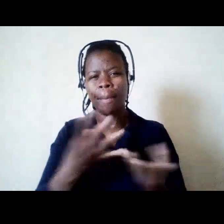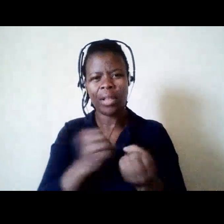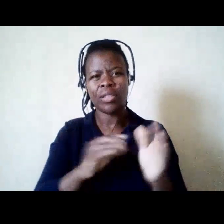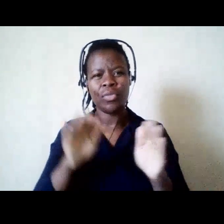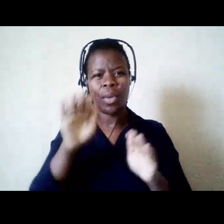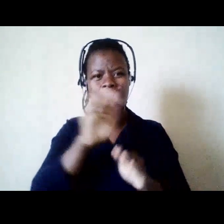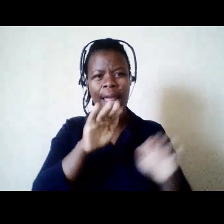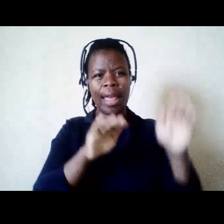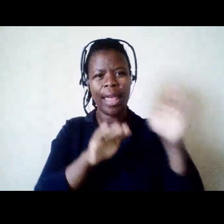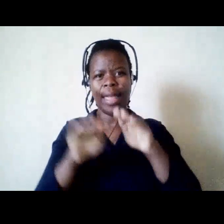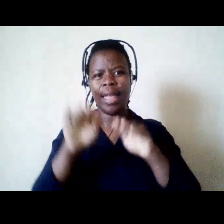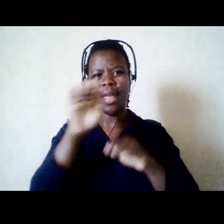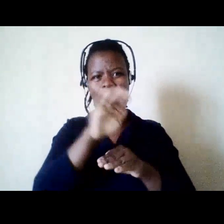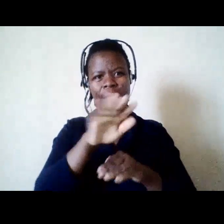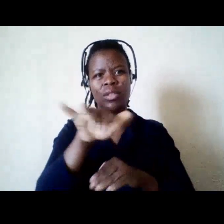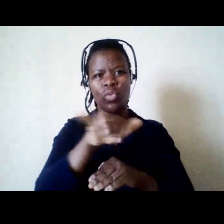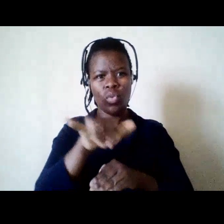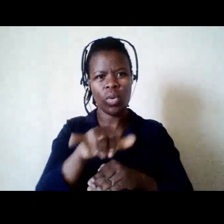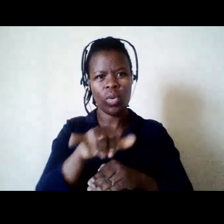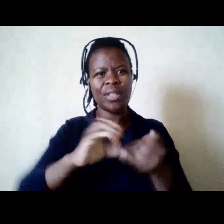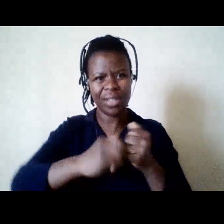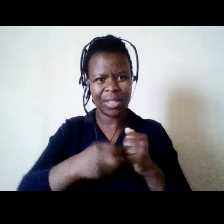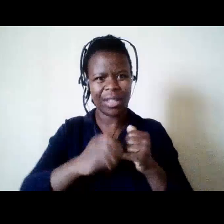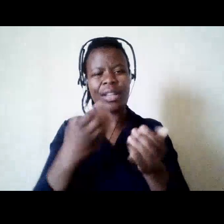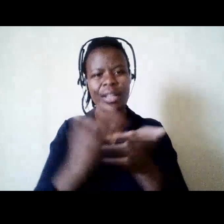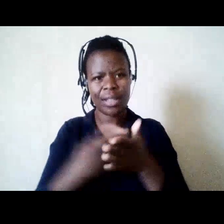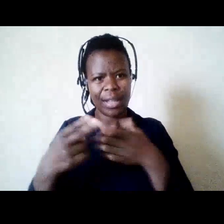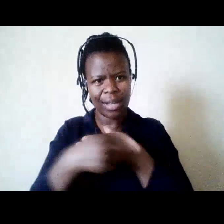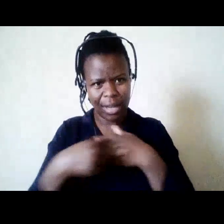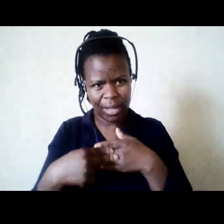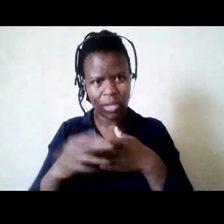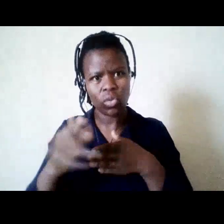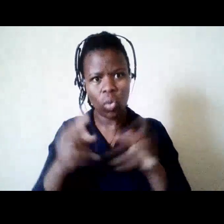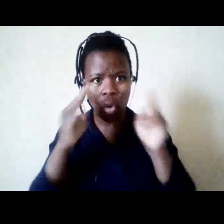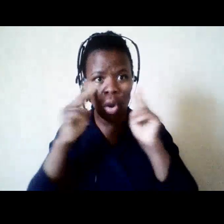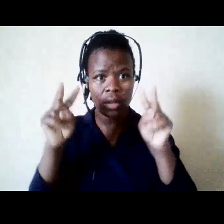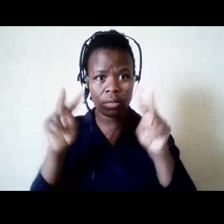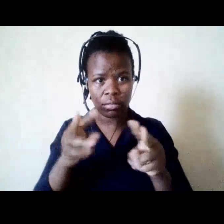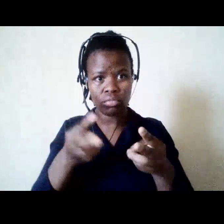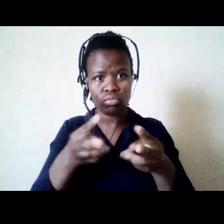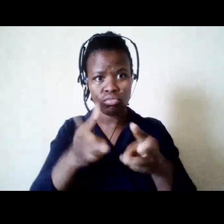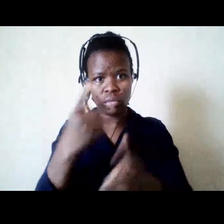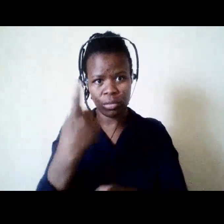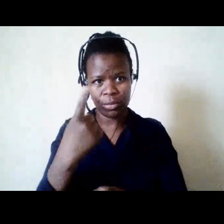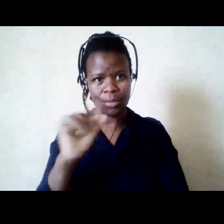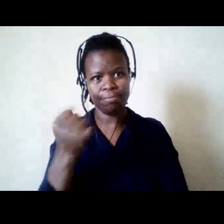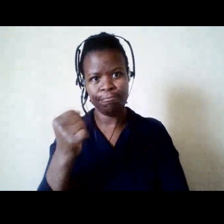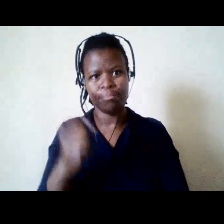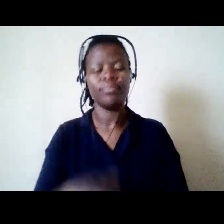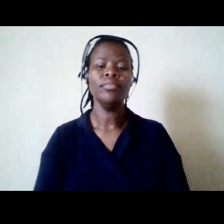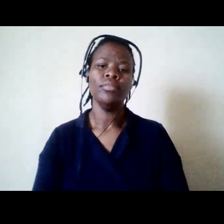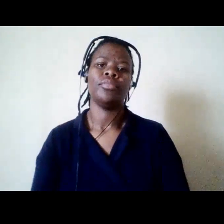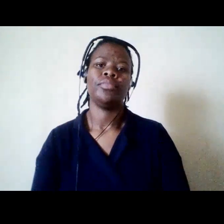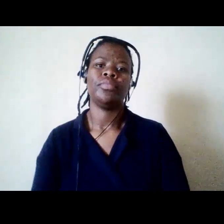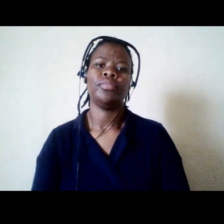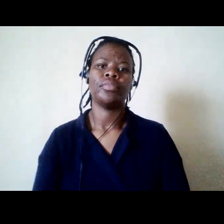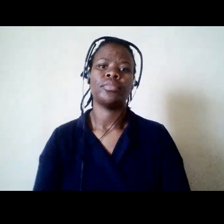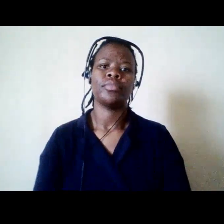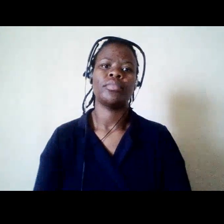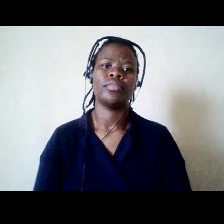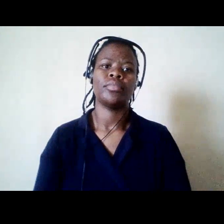to address those layers and not just look at it in one way here. Yeah. And sorry, one last thing I want